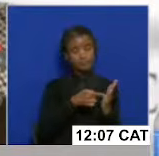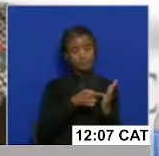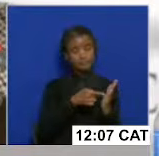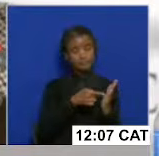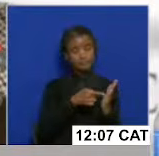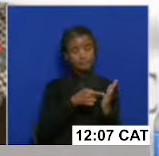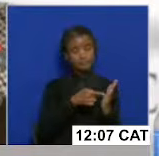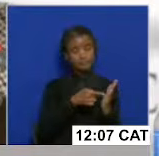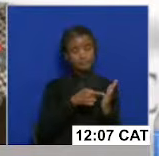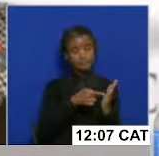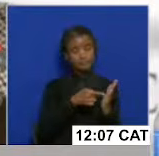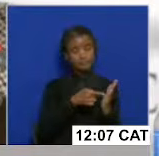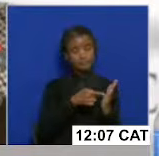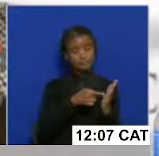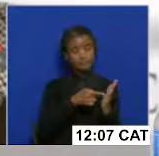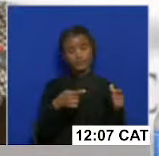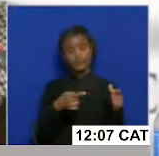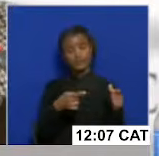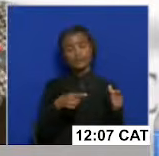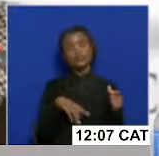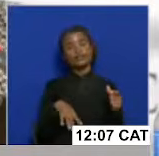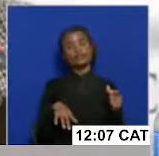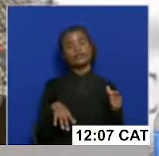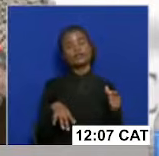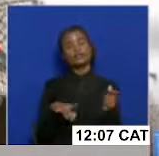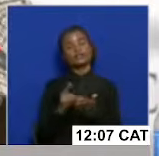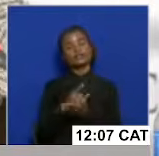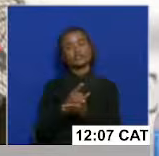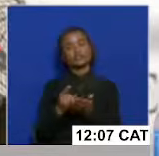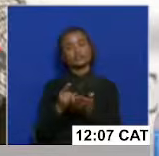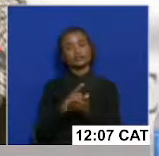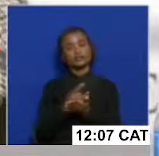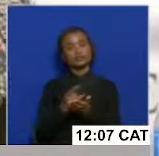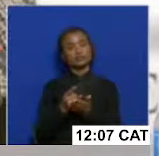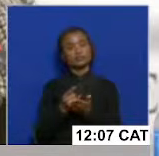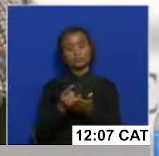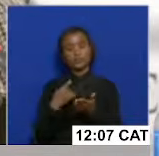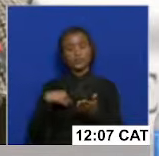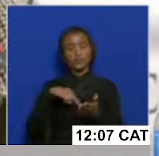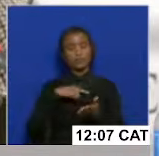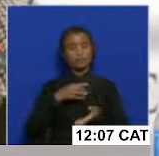Commission the source of these chats, how they came to be in our possession?